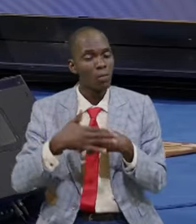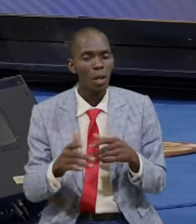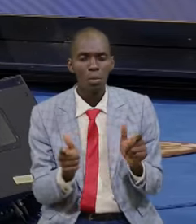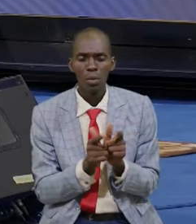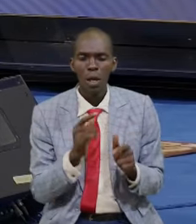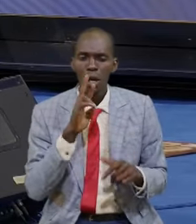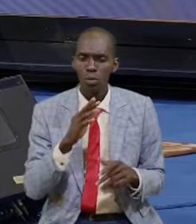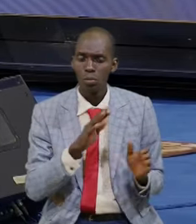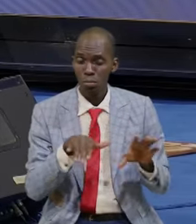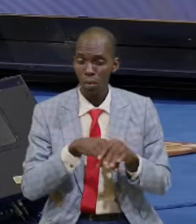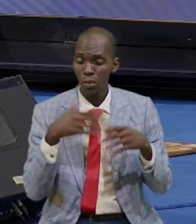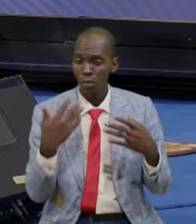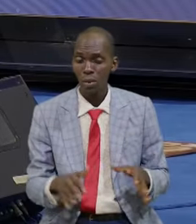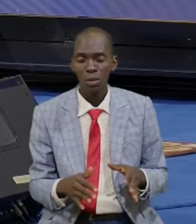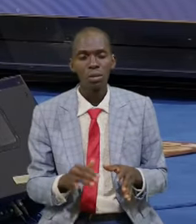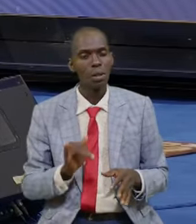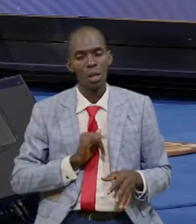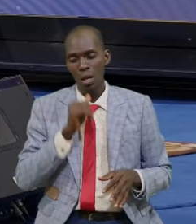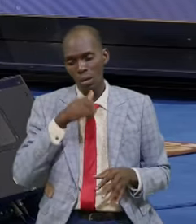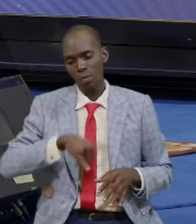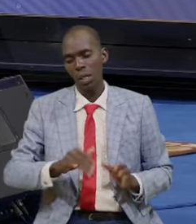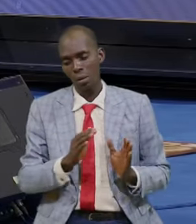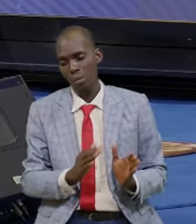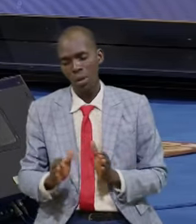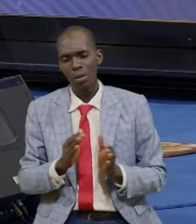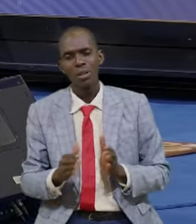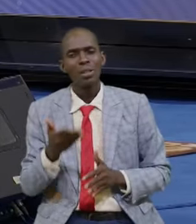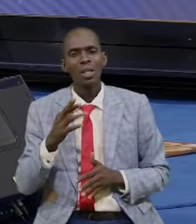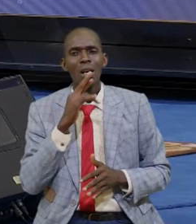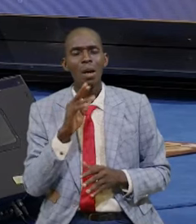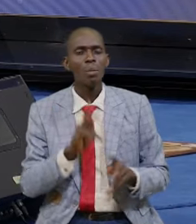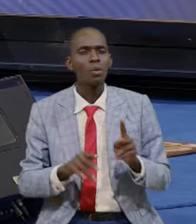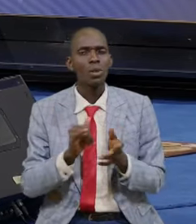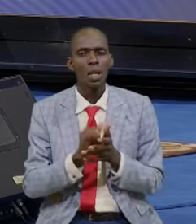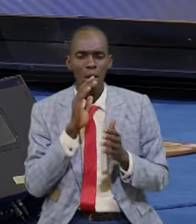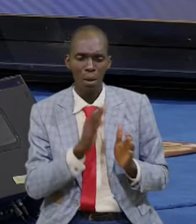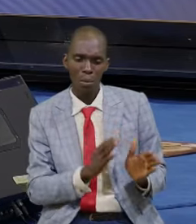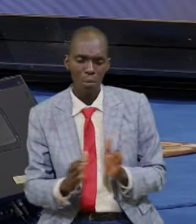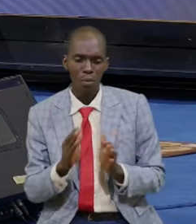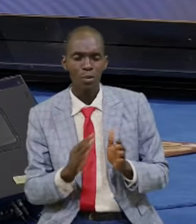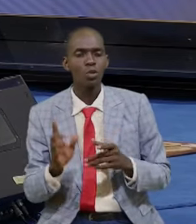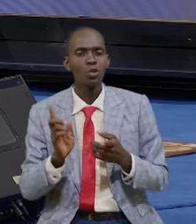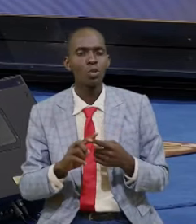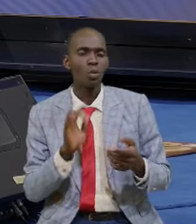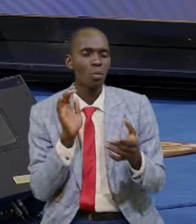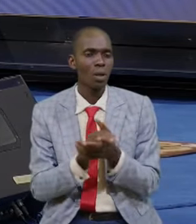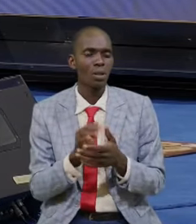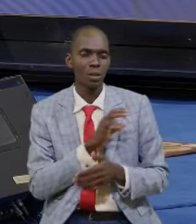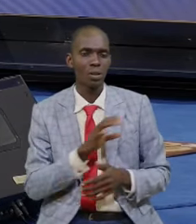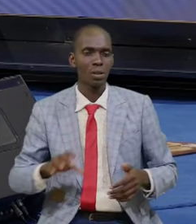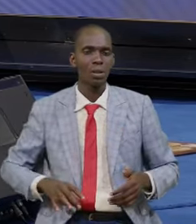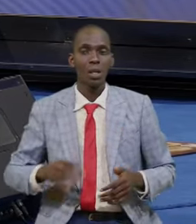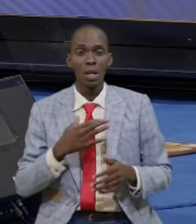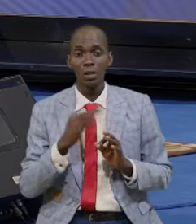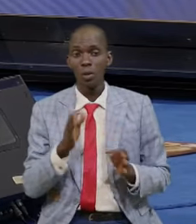I'm still planning. There are people who are planning to get married to Christ. And then you ask them,